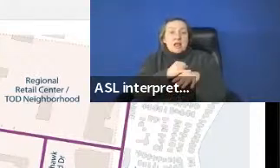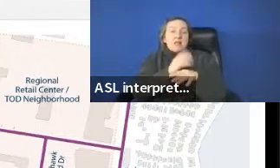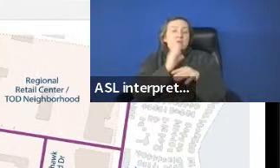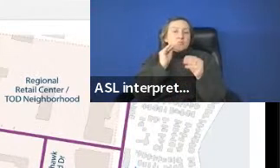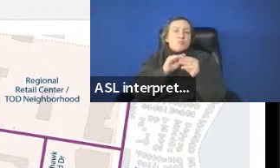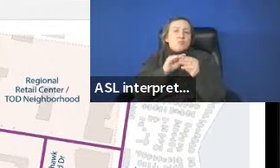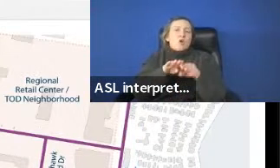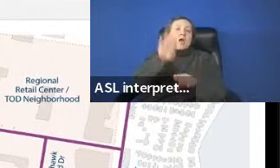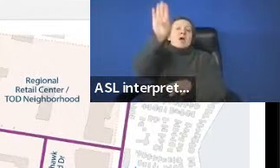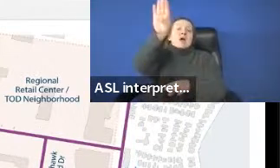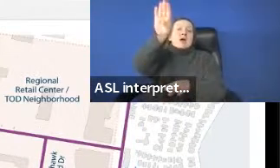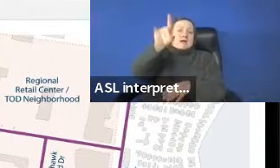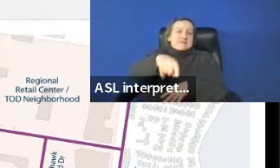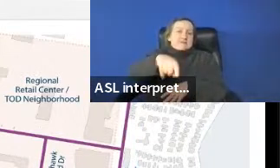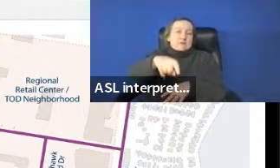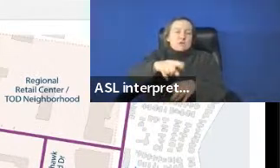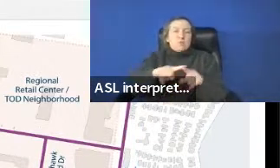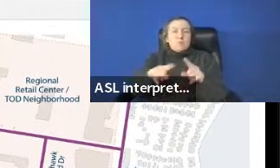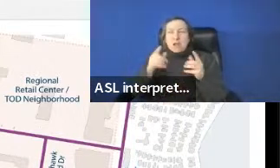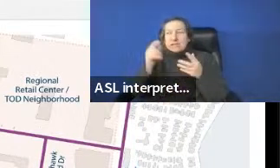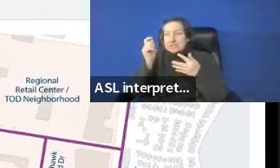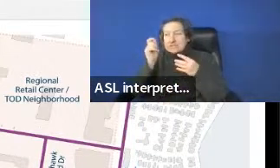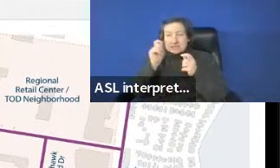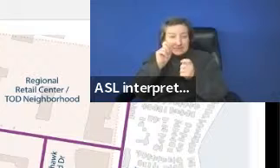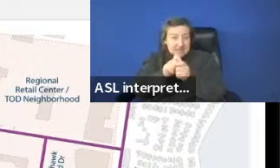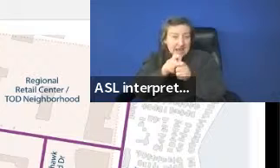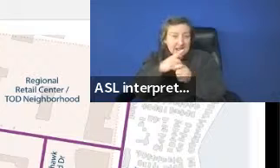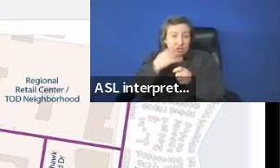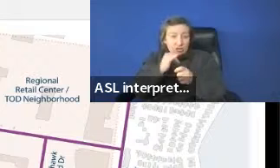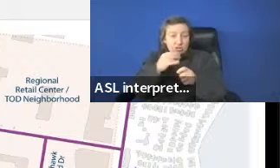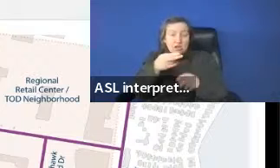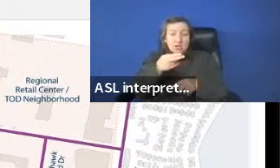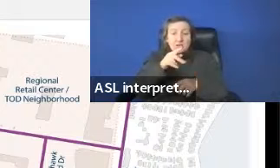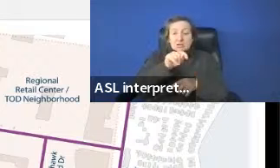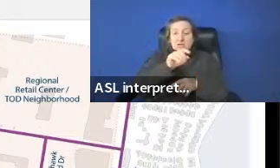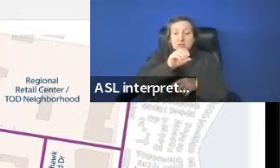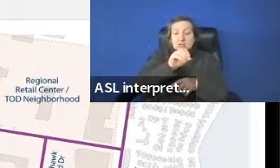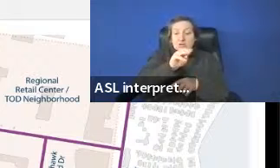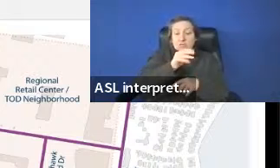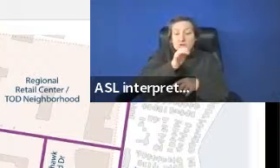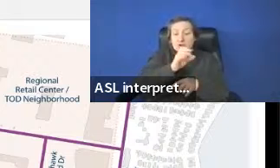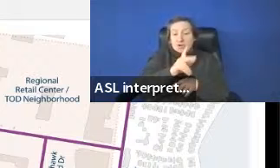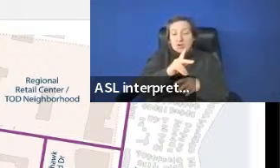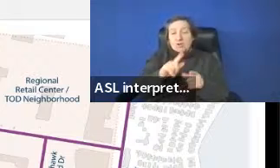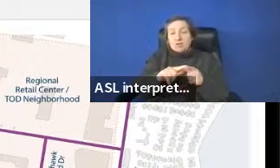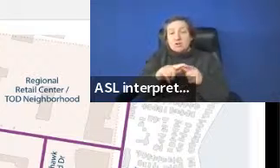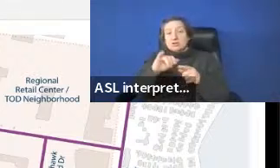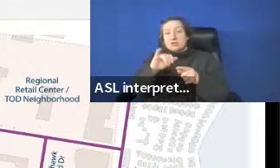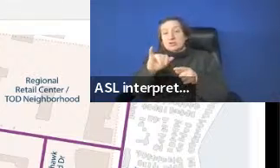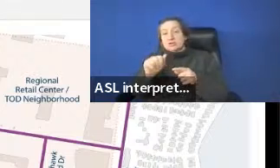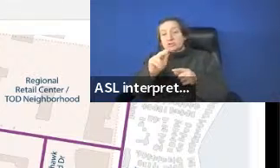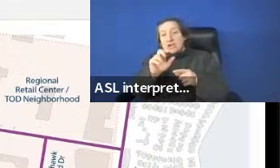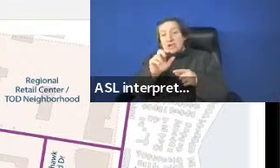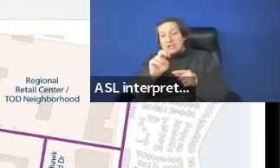But the details of what it looks like between Tomahawk and over Jansen and Marine Drive,